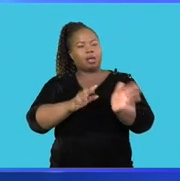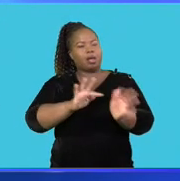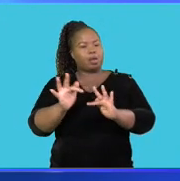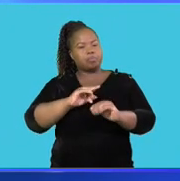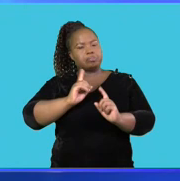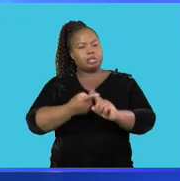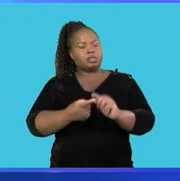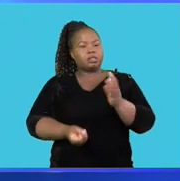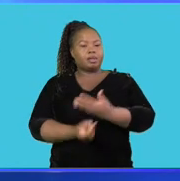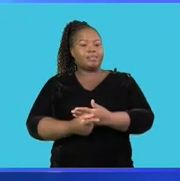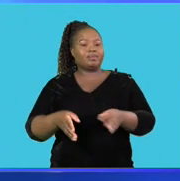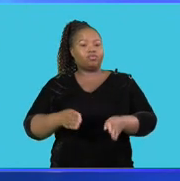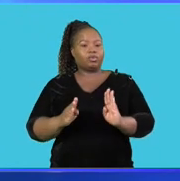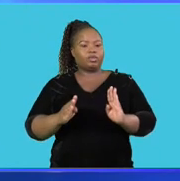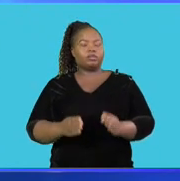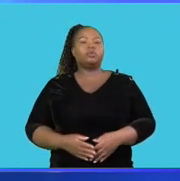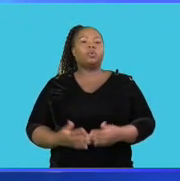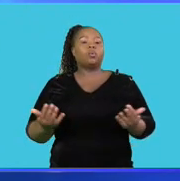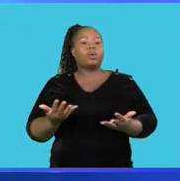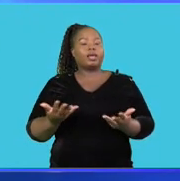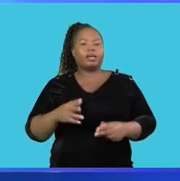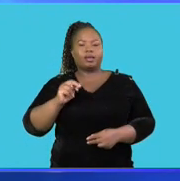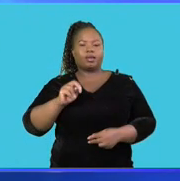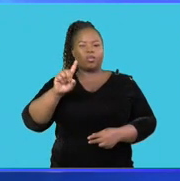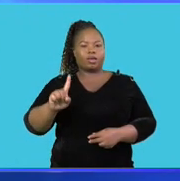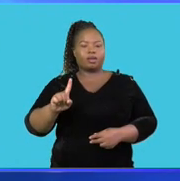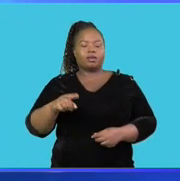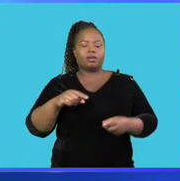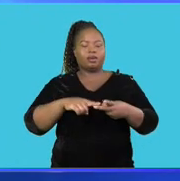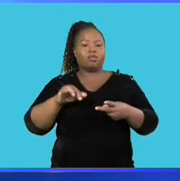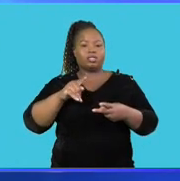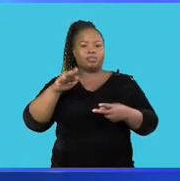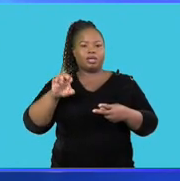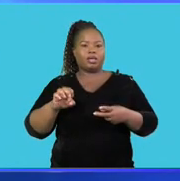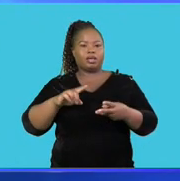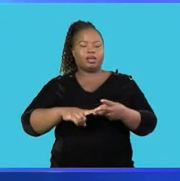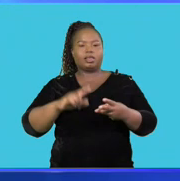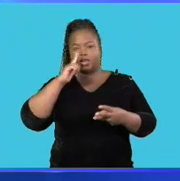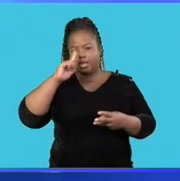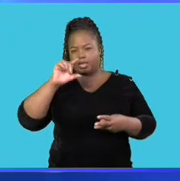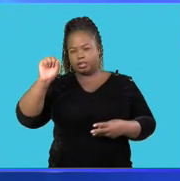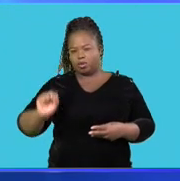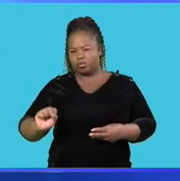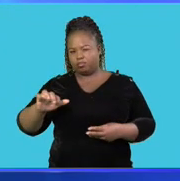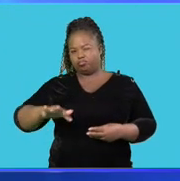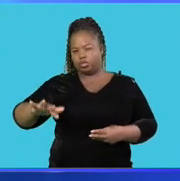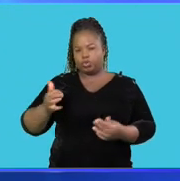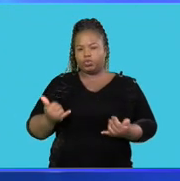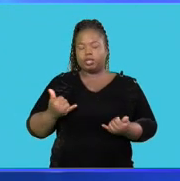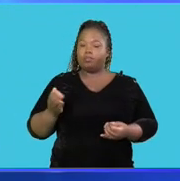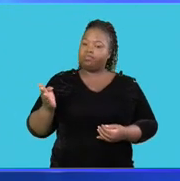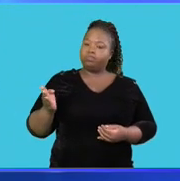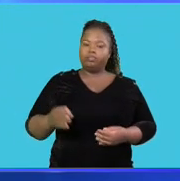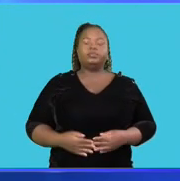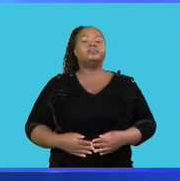mebila tshebetsong e phethetsweng mmileng o lefellwang wa N1 Grasmere tikolohong ya Lenasia South pejana ka jeno. Chikunga